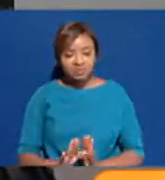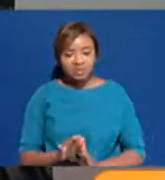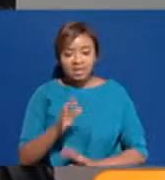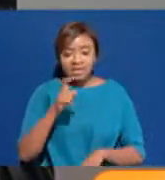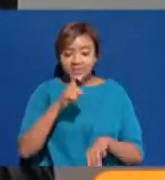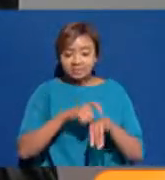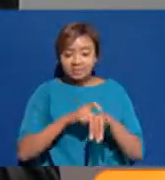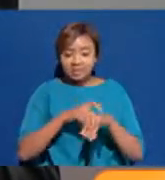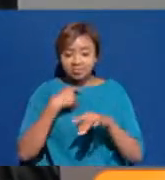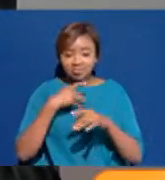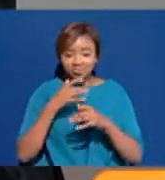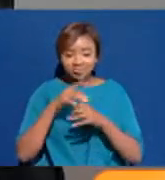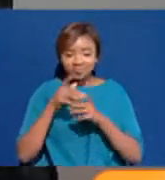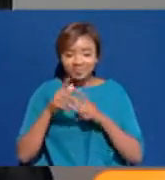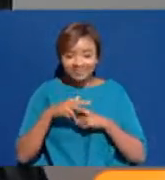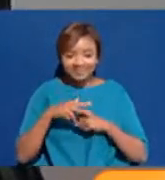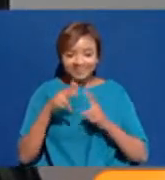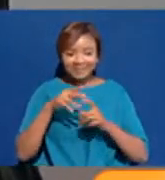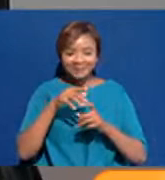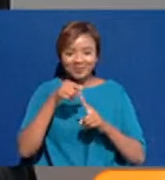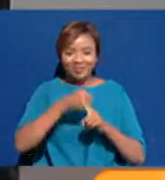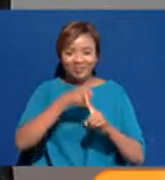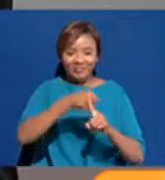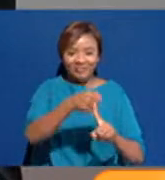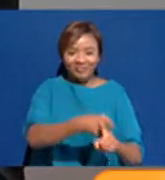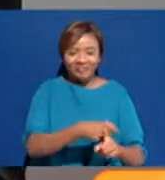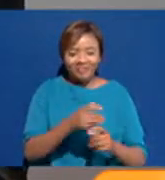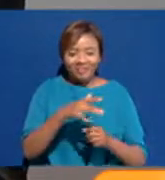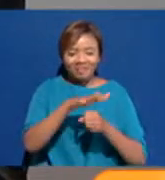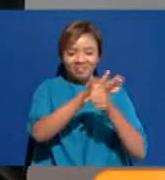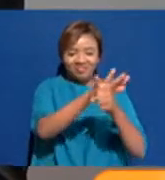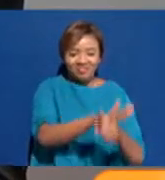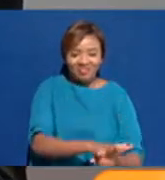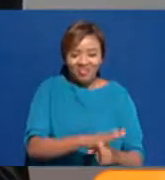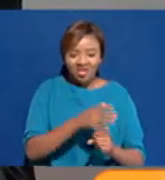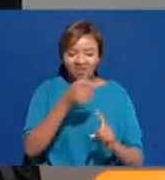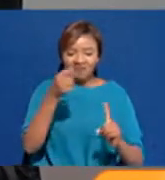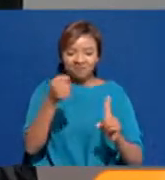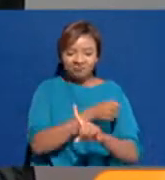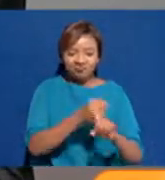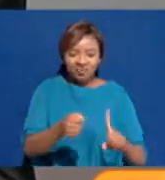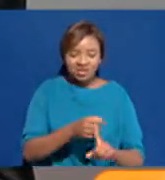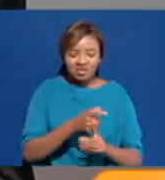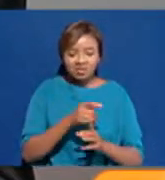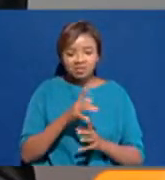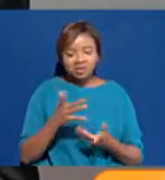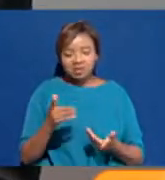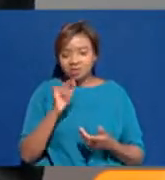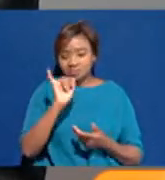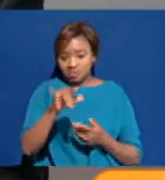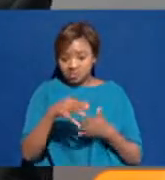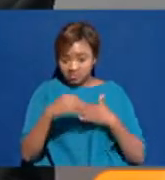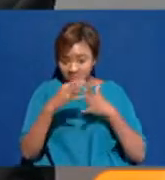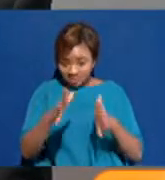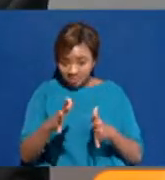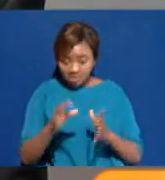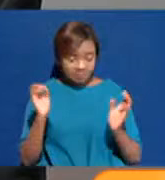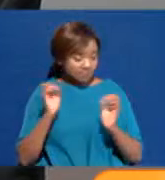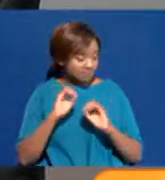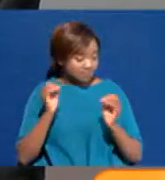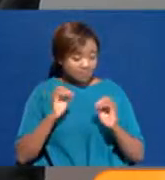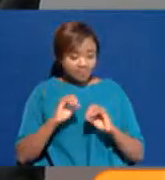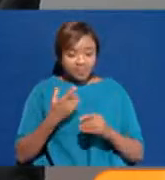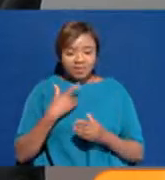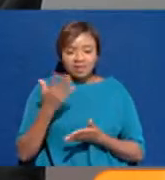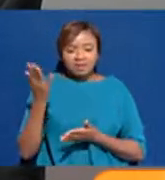prey on them, when you harass them, that is no longer leadership. That's now exploitation. And I hope that countries don't